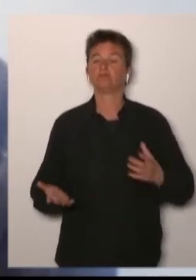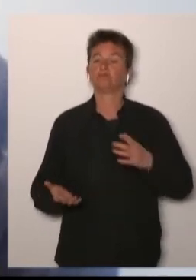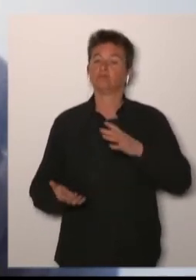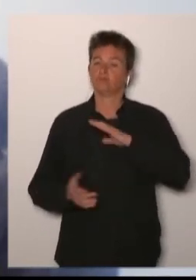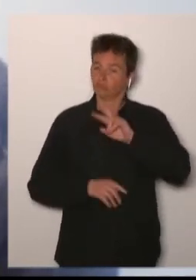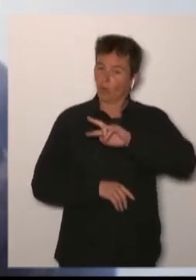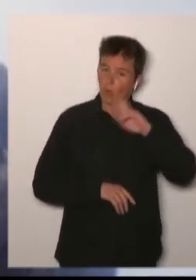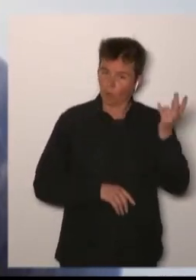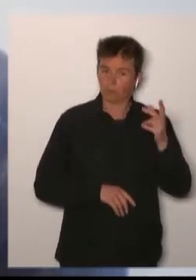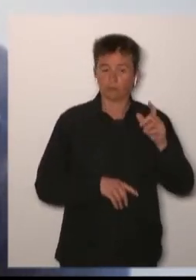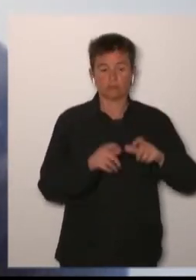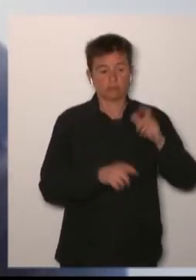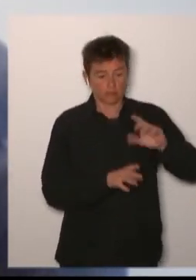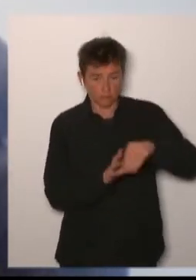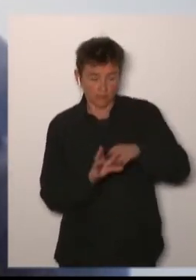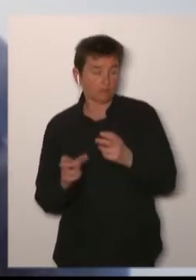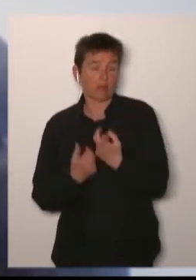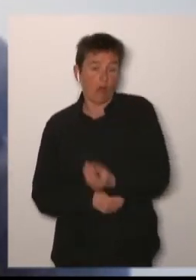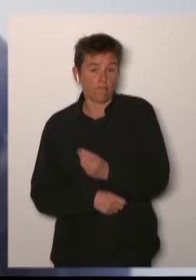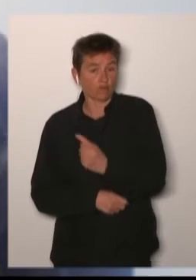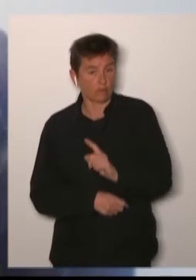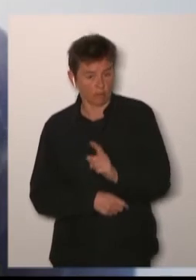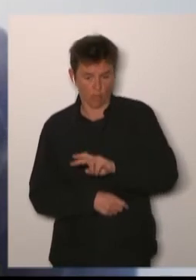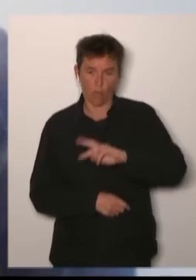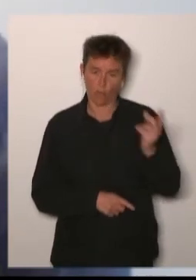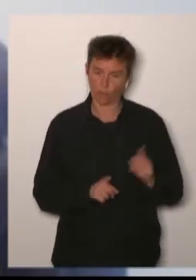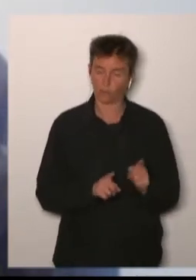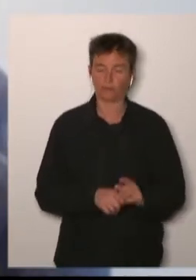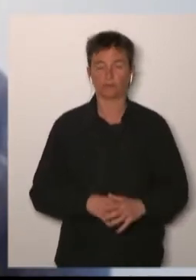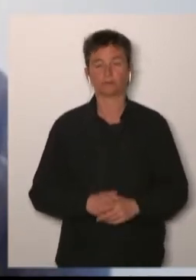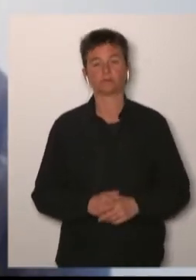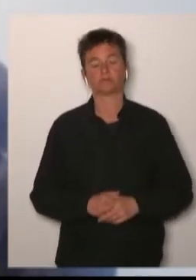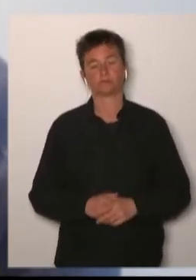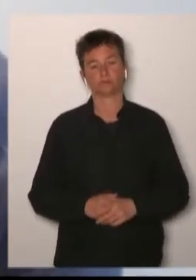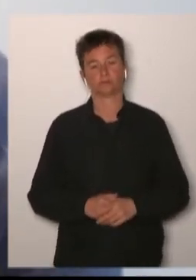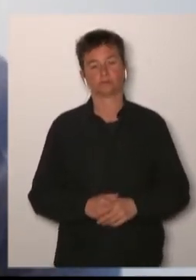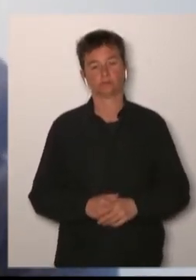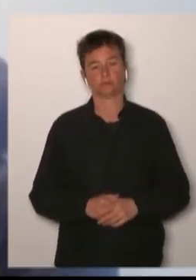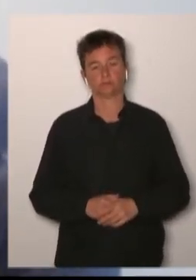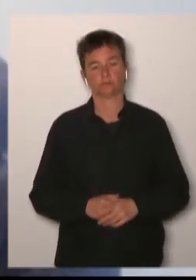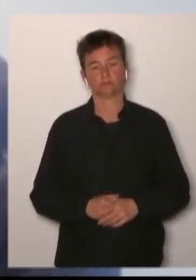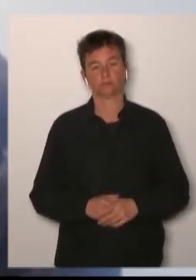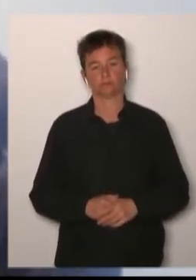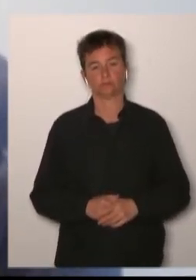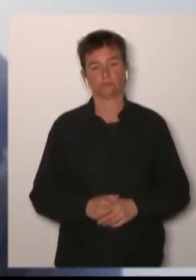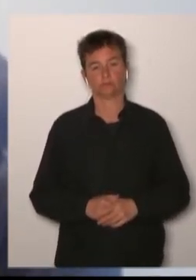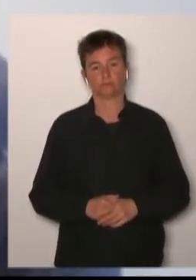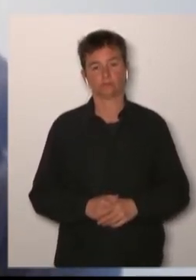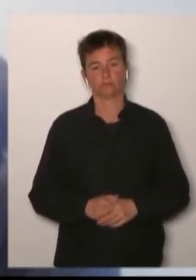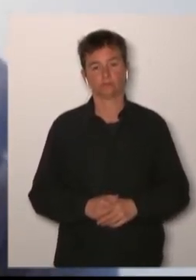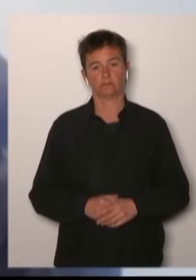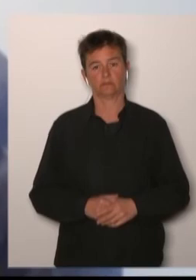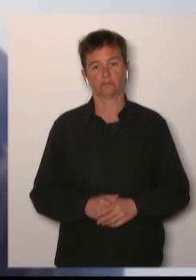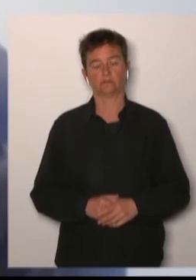know, thinking as a regulator, you know, such long-term safety data generated